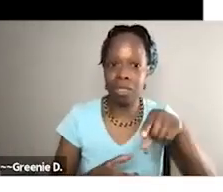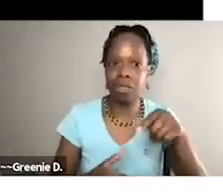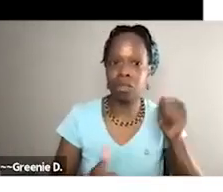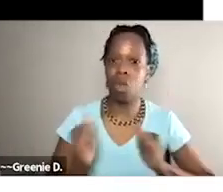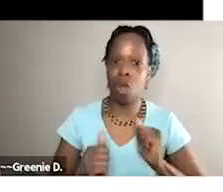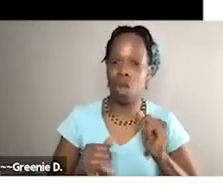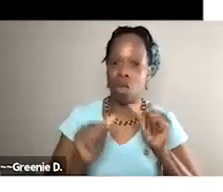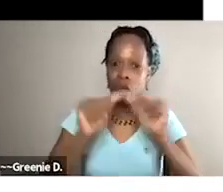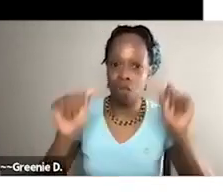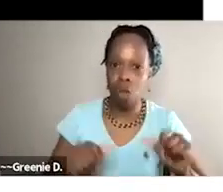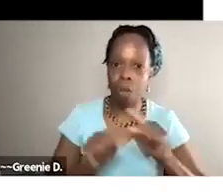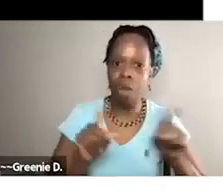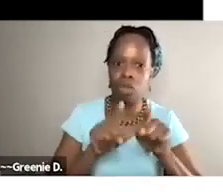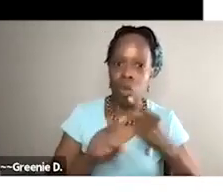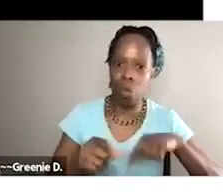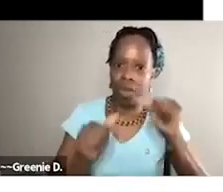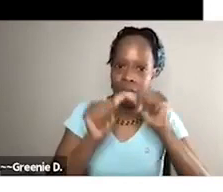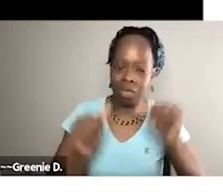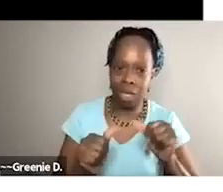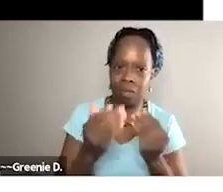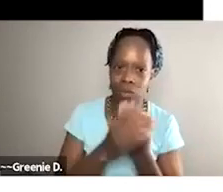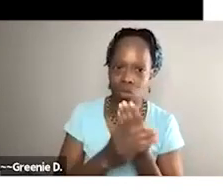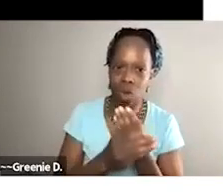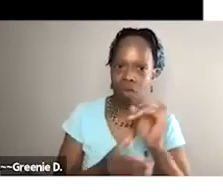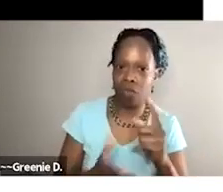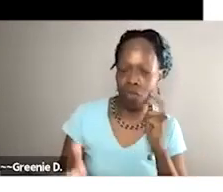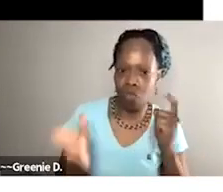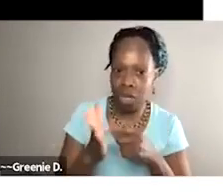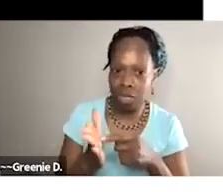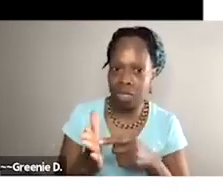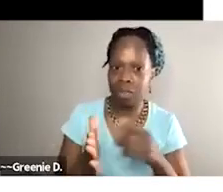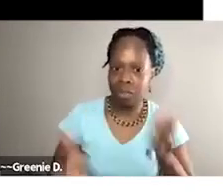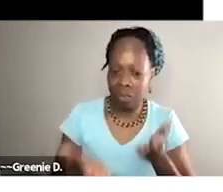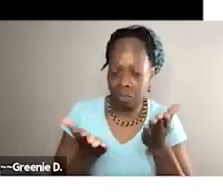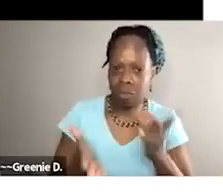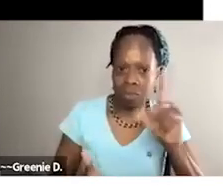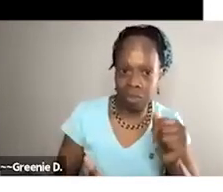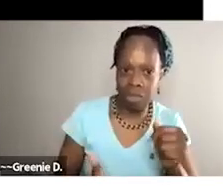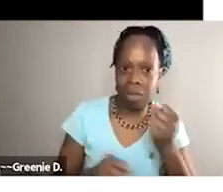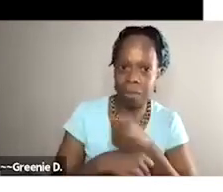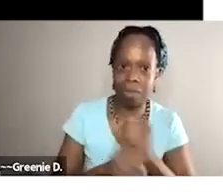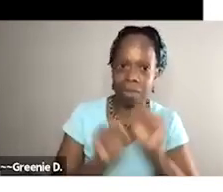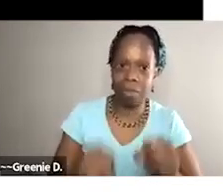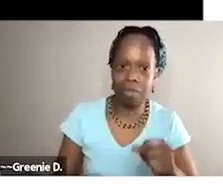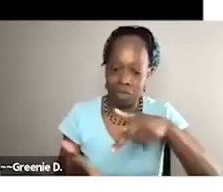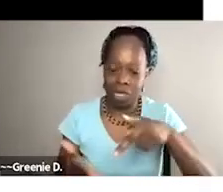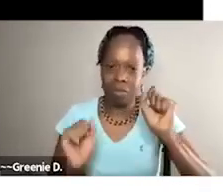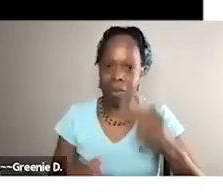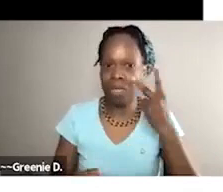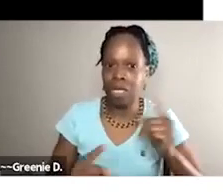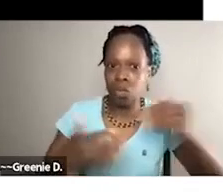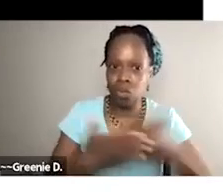reach. If acknowledged, the presence of disability enables dance to be detected in new ways and different places. These